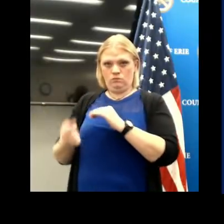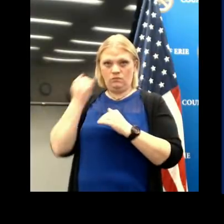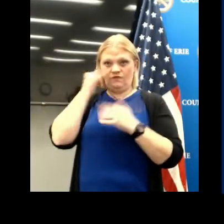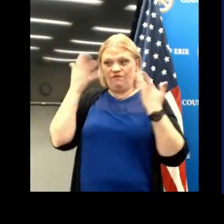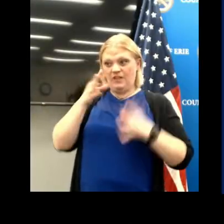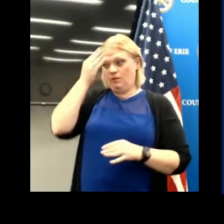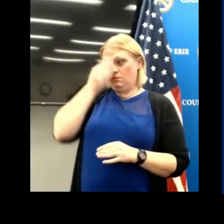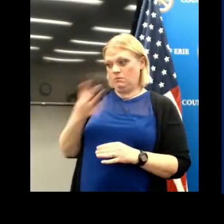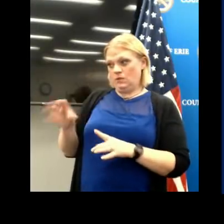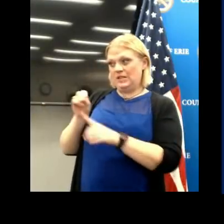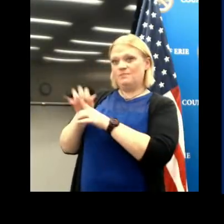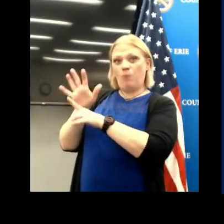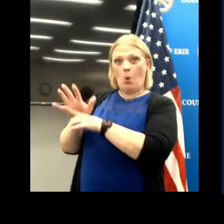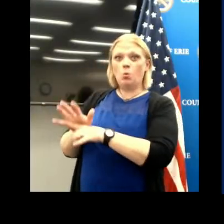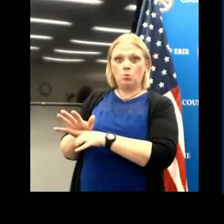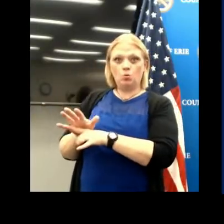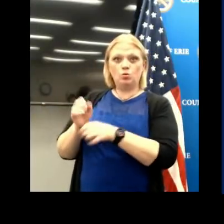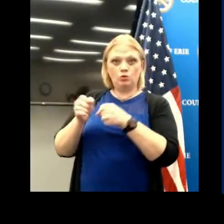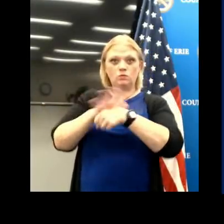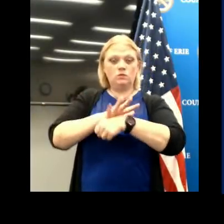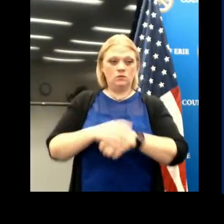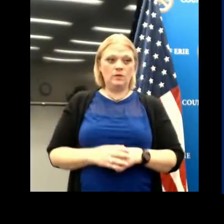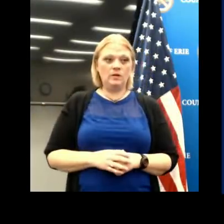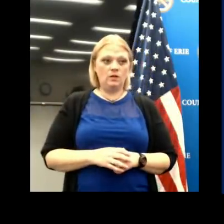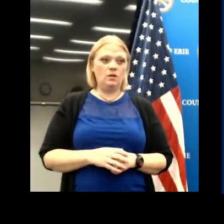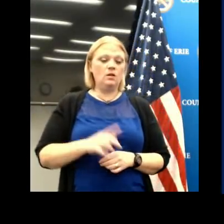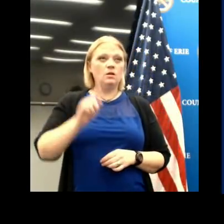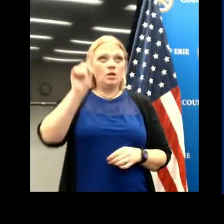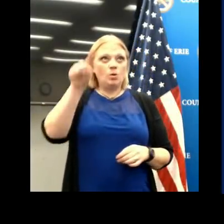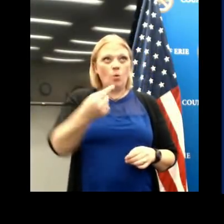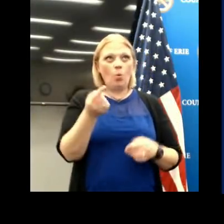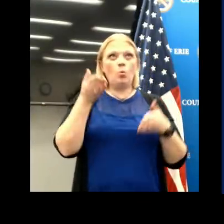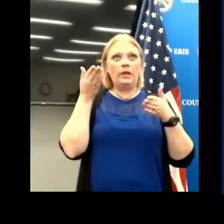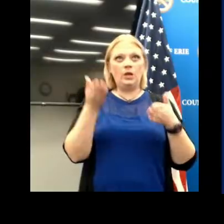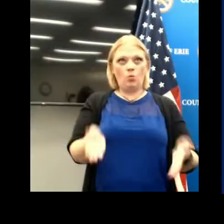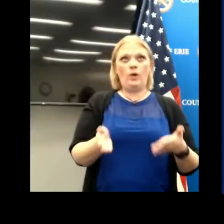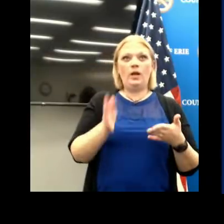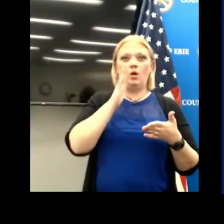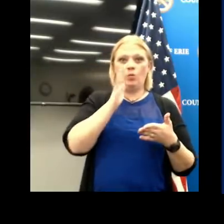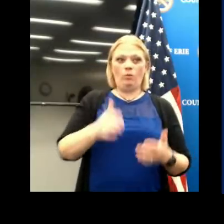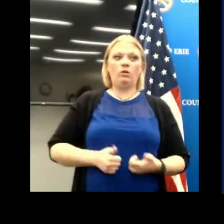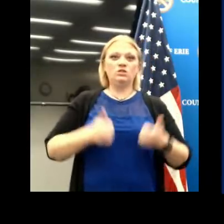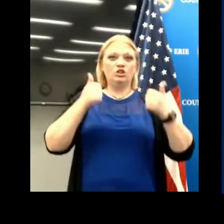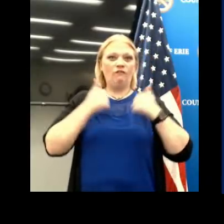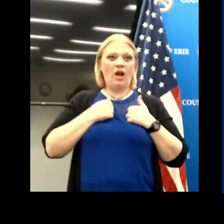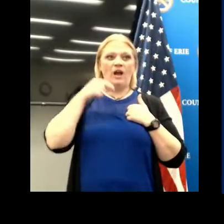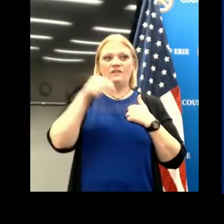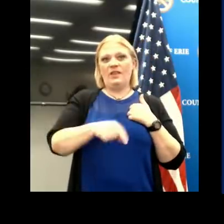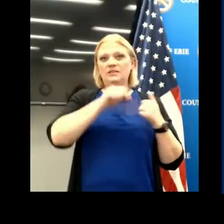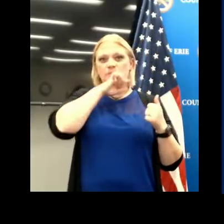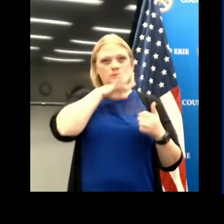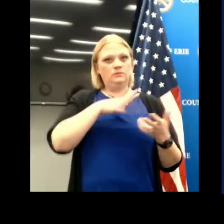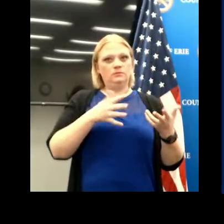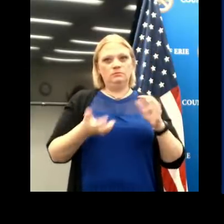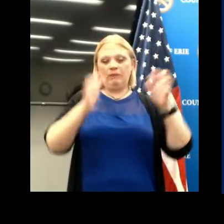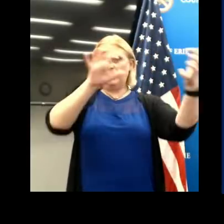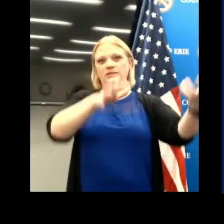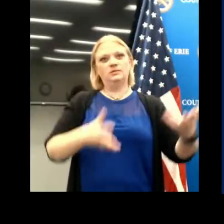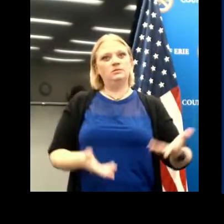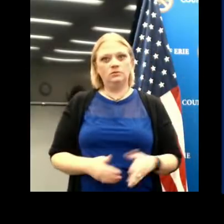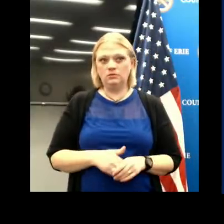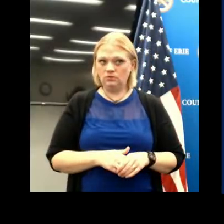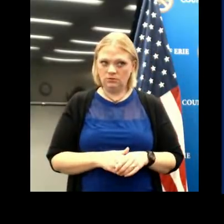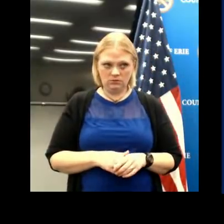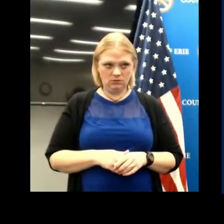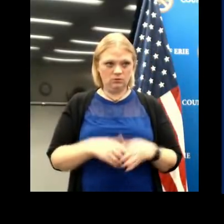that you have been exposed to COVID-19. It is the only way we are going to get out of this mess. So I just want to reach